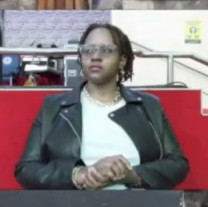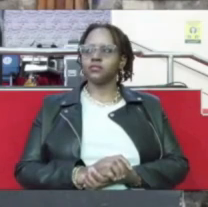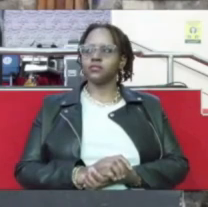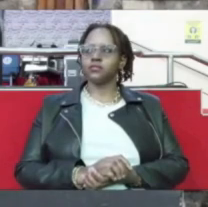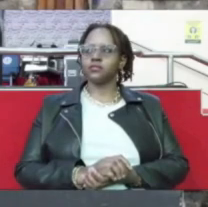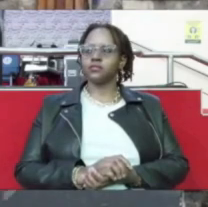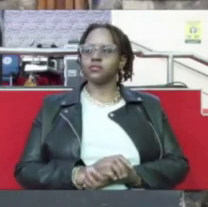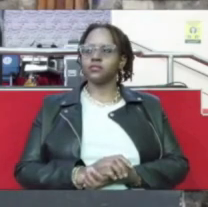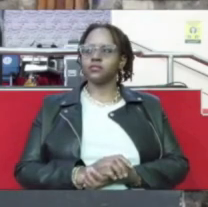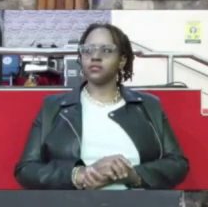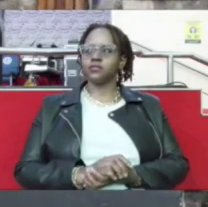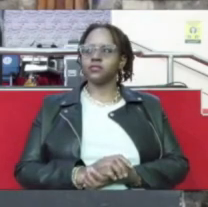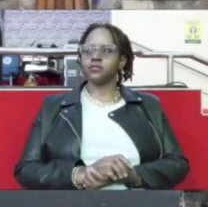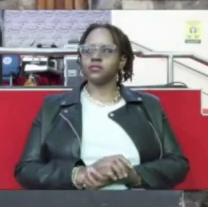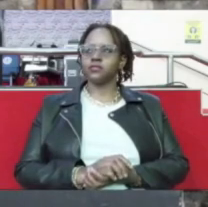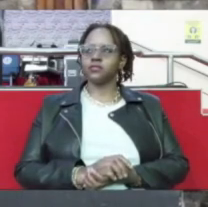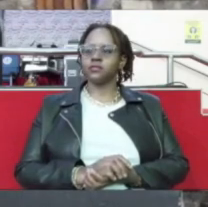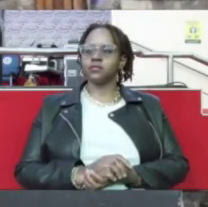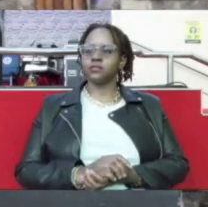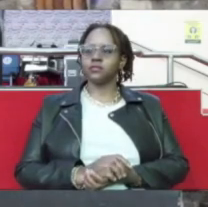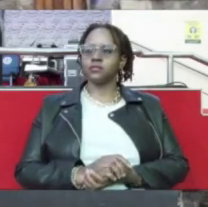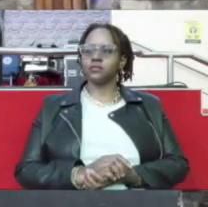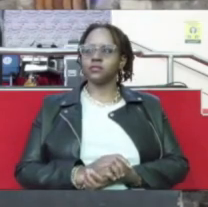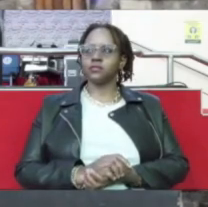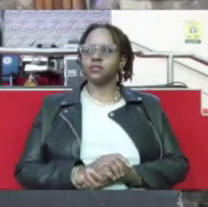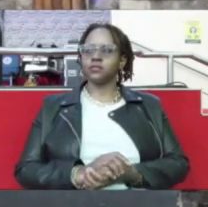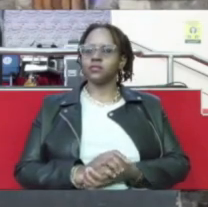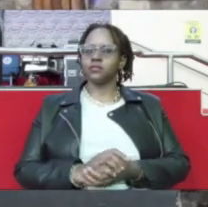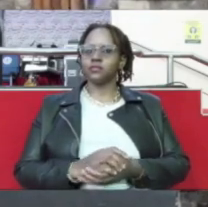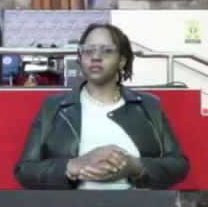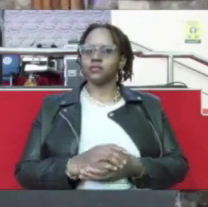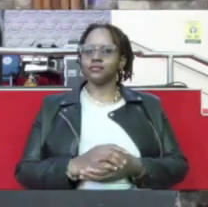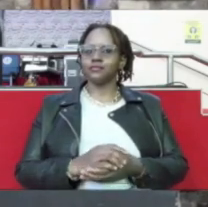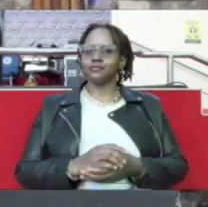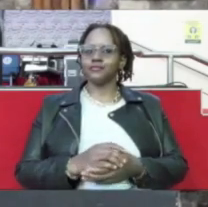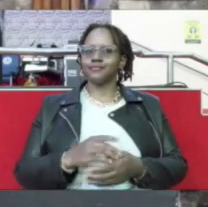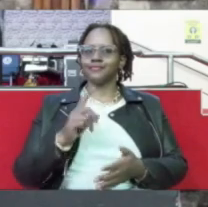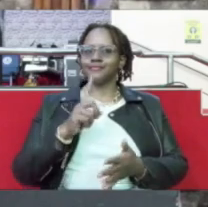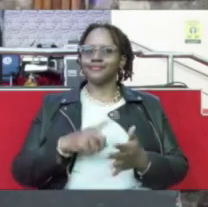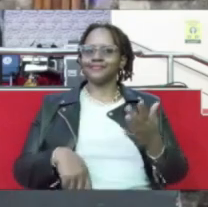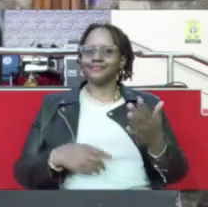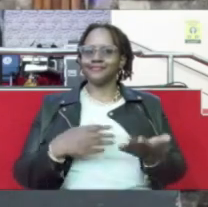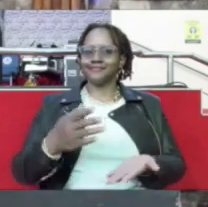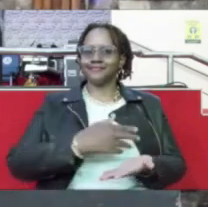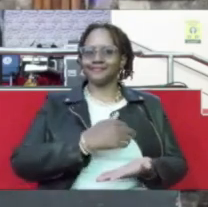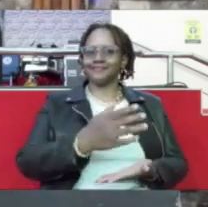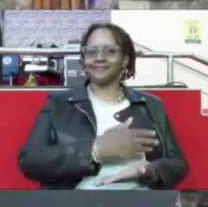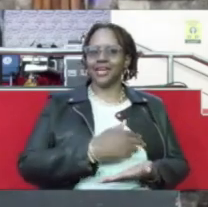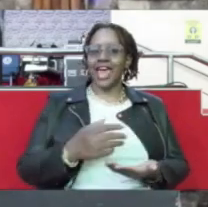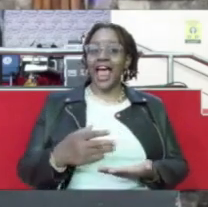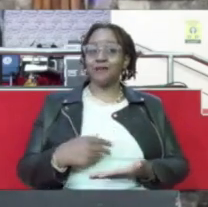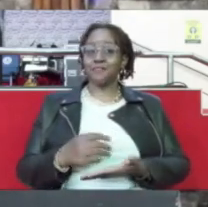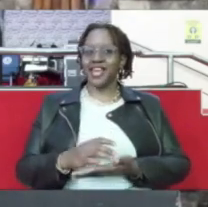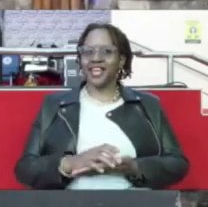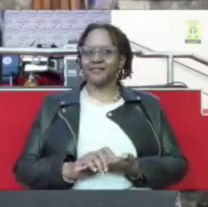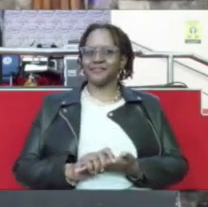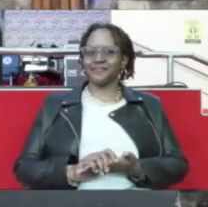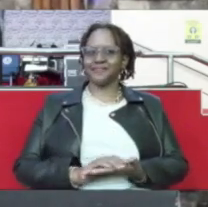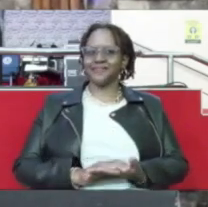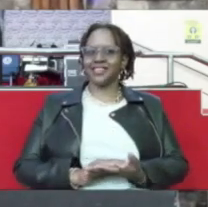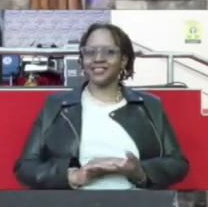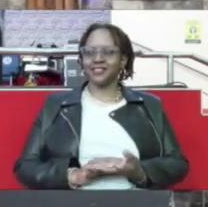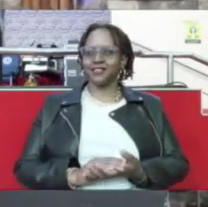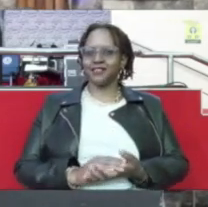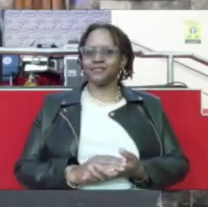last Sunday at key principles of giving. Na tukaangalia kanuni za kutoa. And today, as we wind up the month of